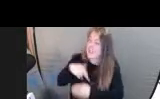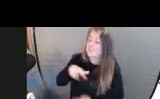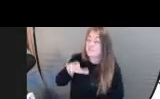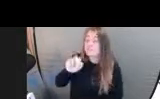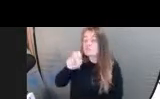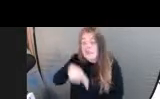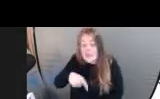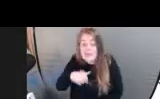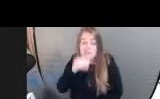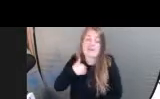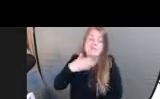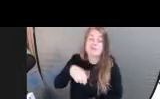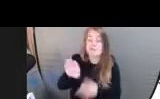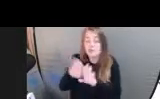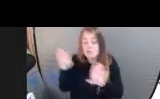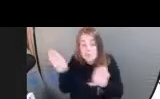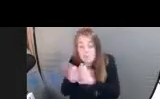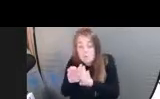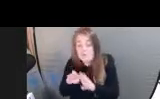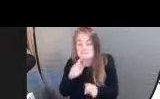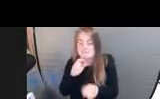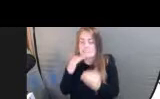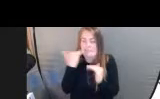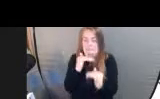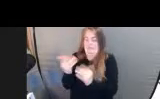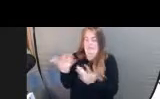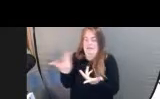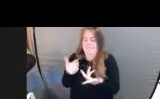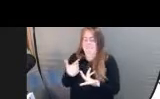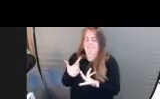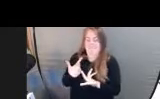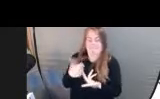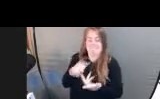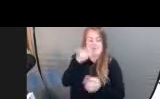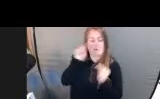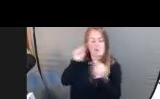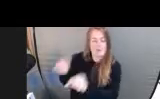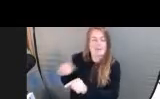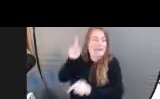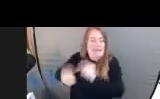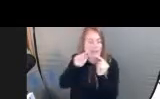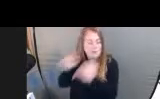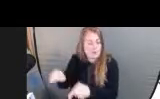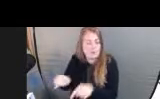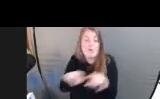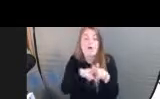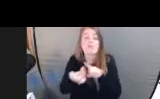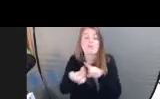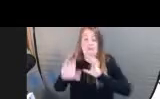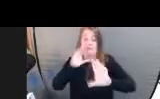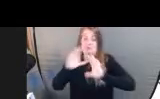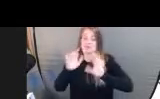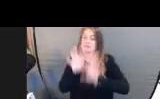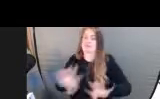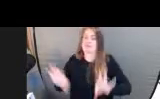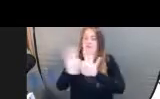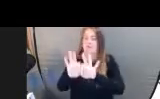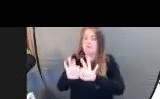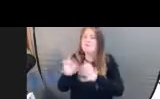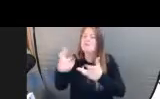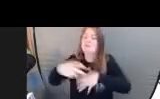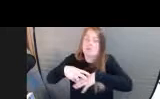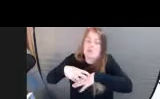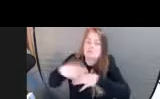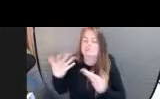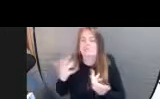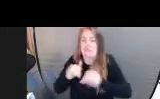automatic door for them to be able to get in. And of course, the communication factor is also really important, but it's not something that you have to be nervous about.